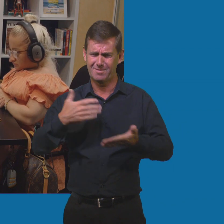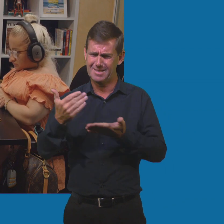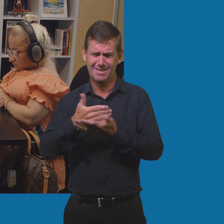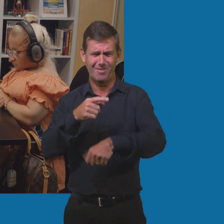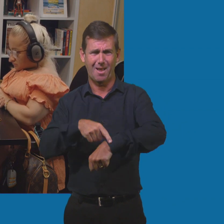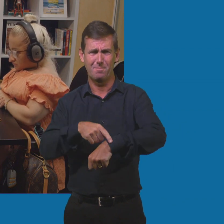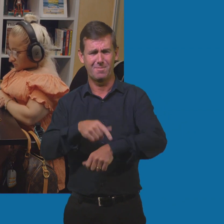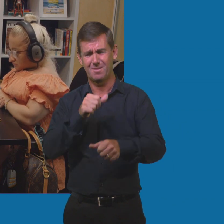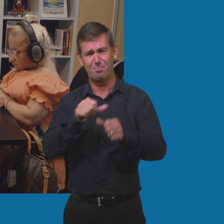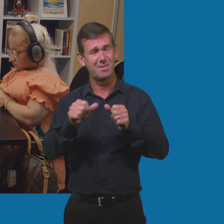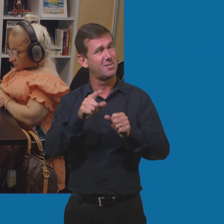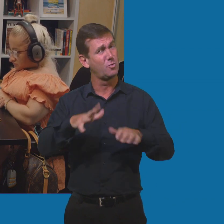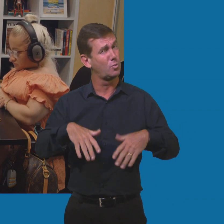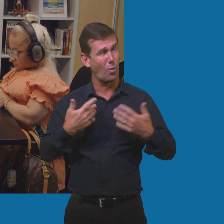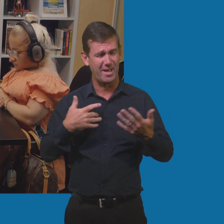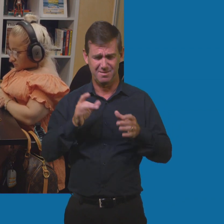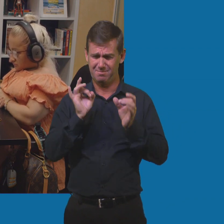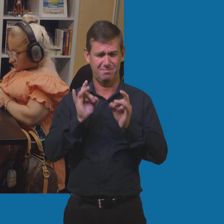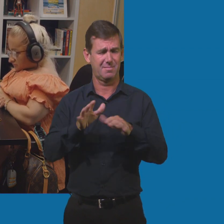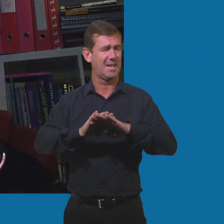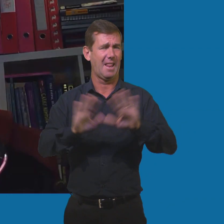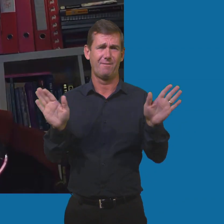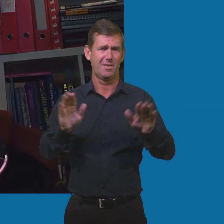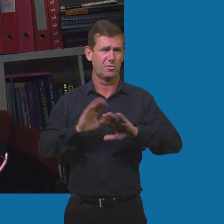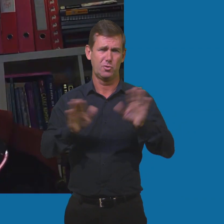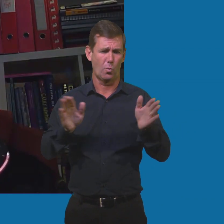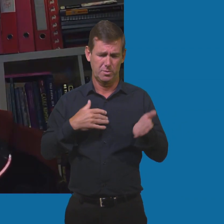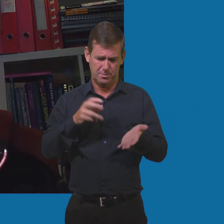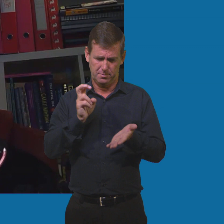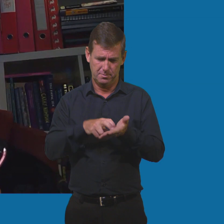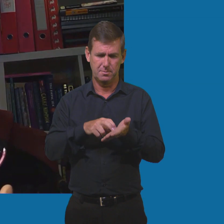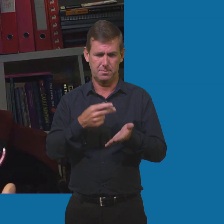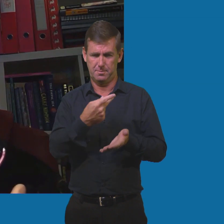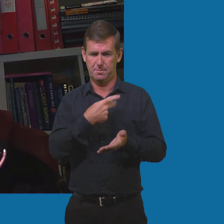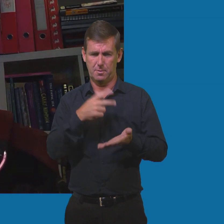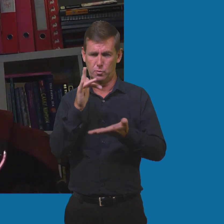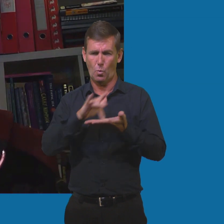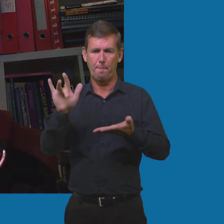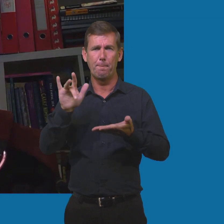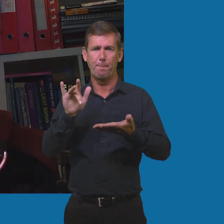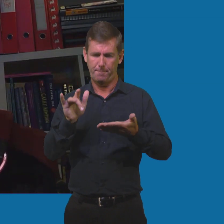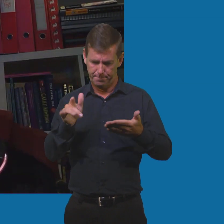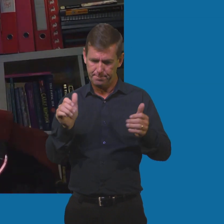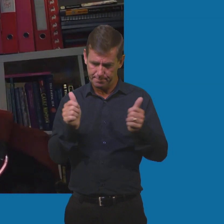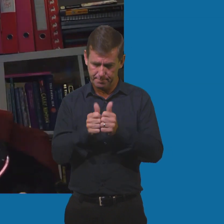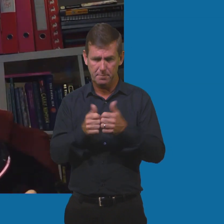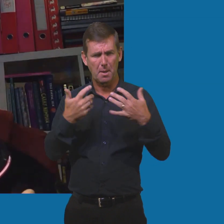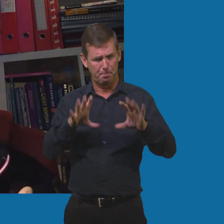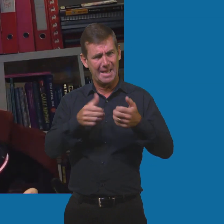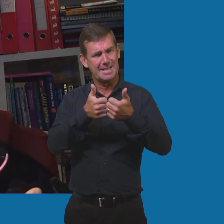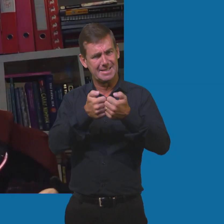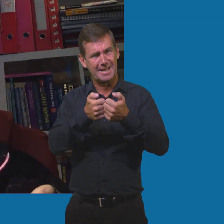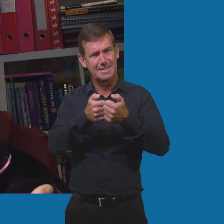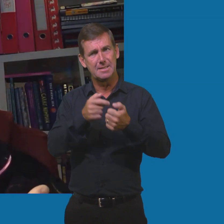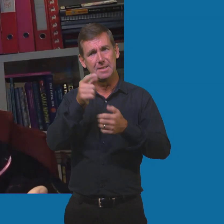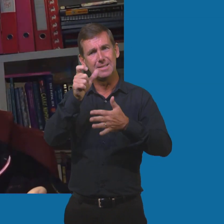Just, if you can't handle it, don't bother. Don't waste my time. But when I have dated non-disabled people, I found them